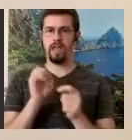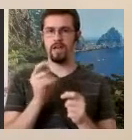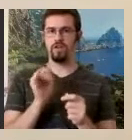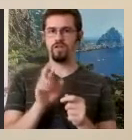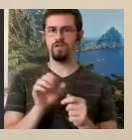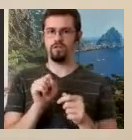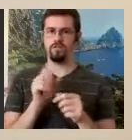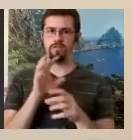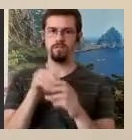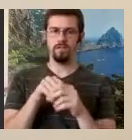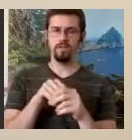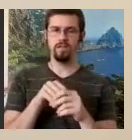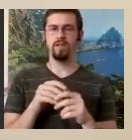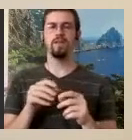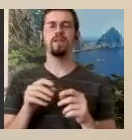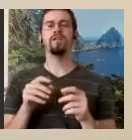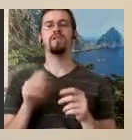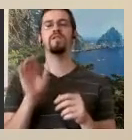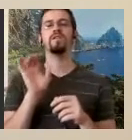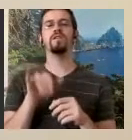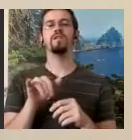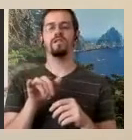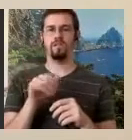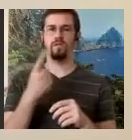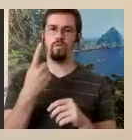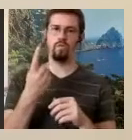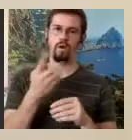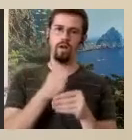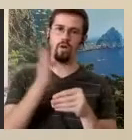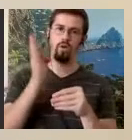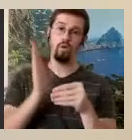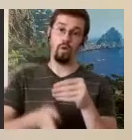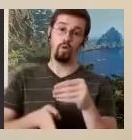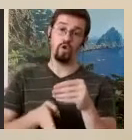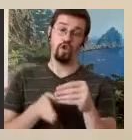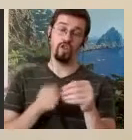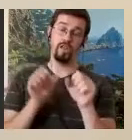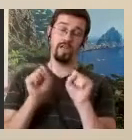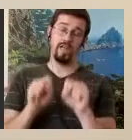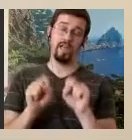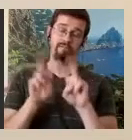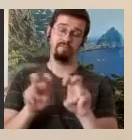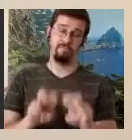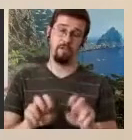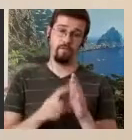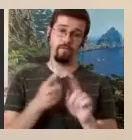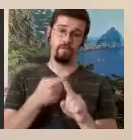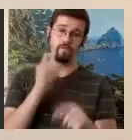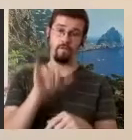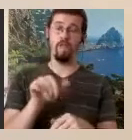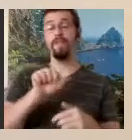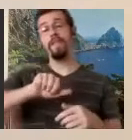this validates that assumption. That's one conclusion I could get to. And the other conclusion was that